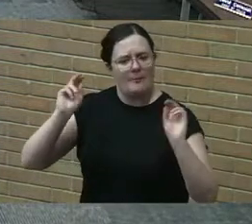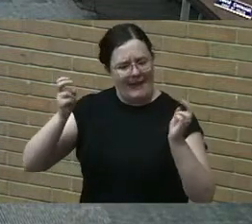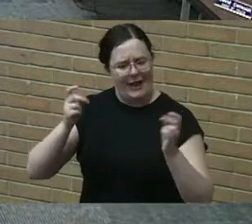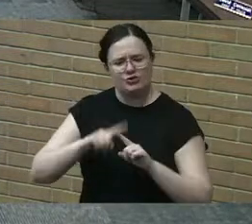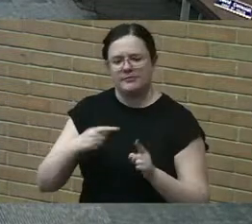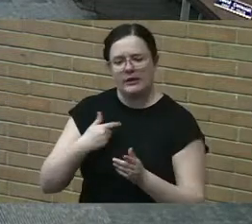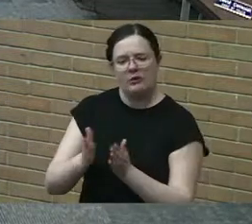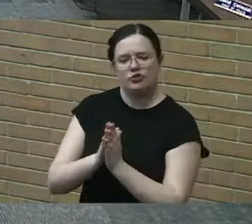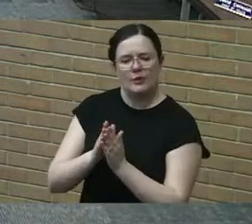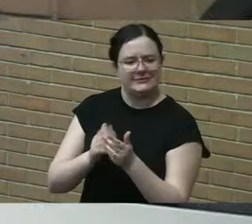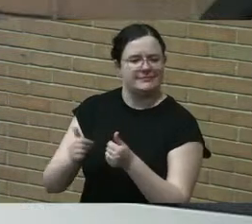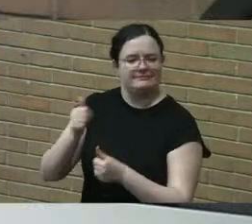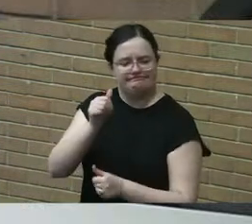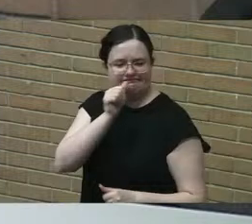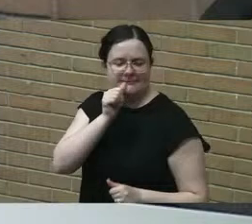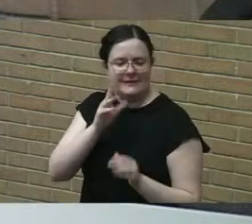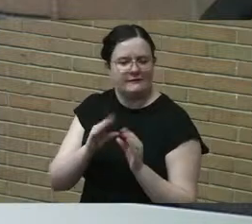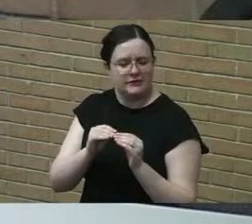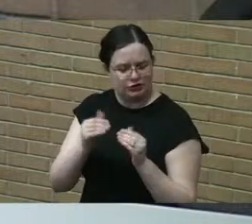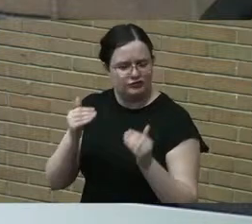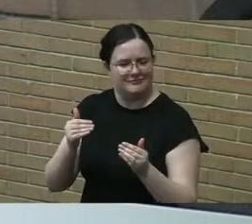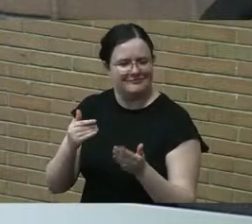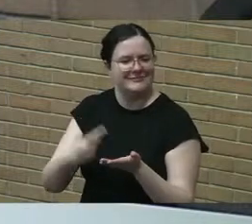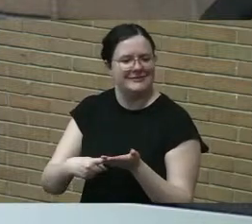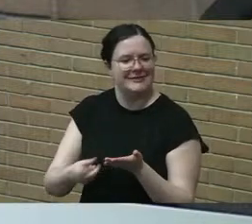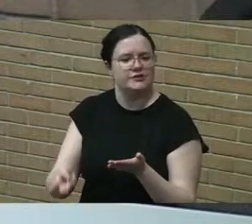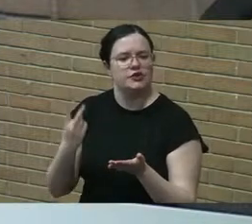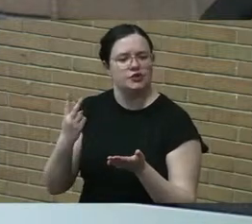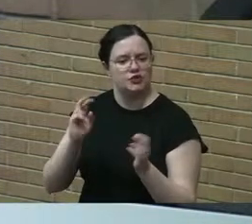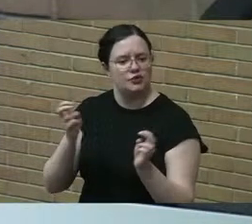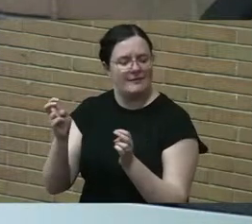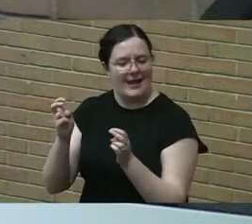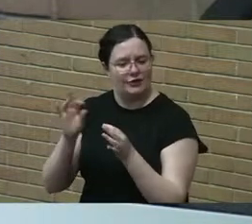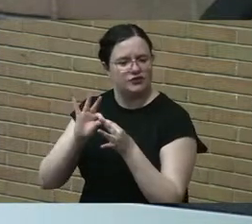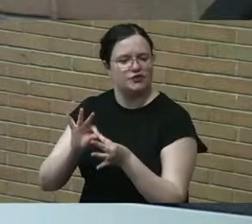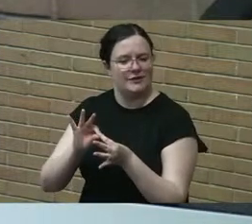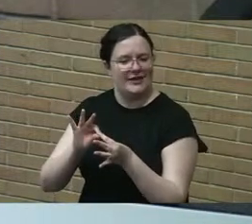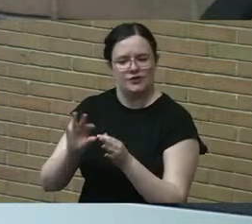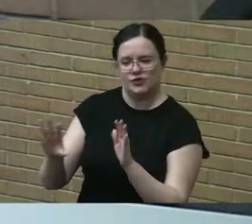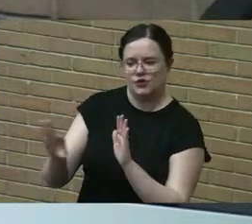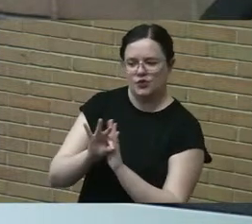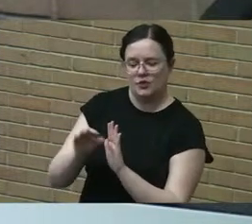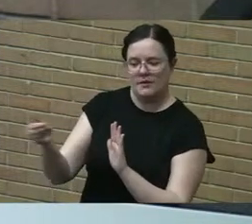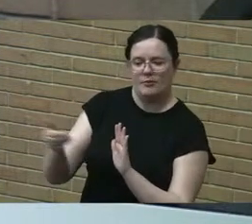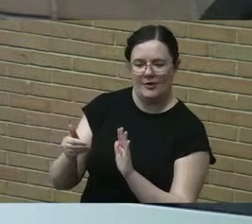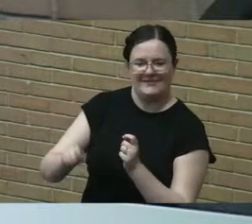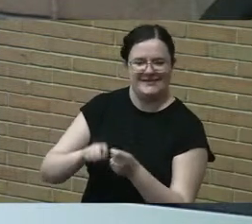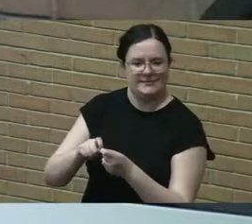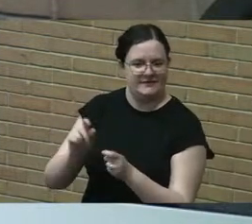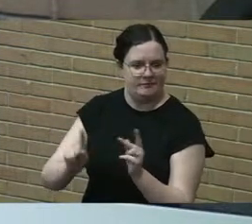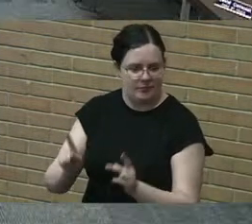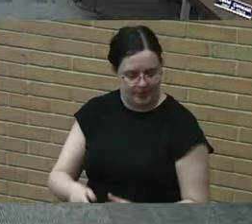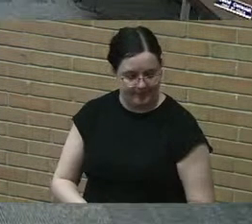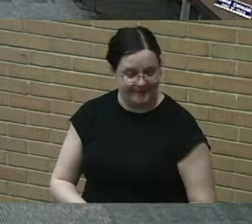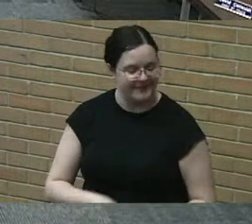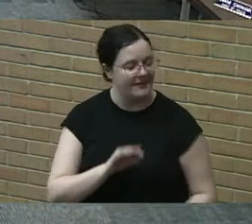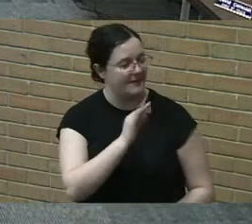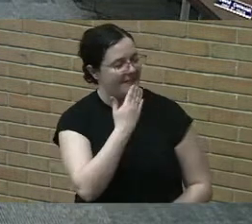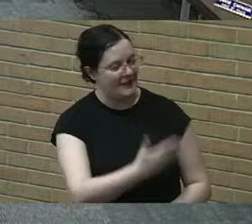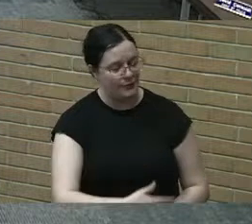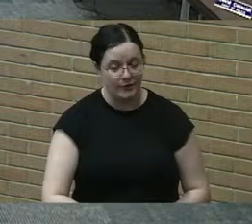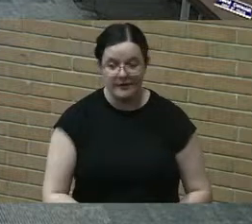executive session to discuss 2 matters leading to the appointment of particular persons. Sounds good. Thank you. Matters of the